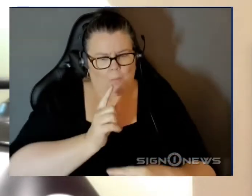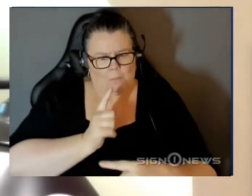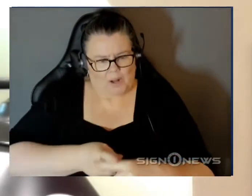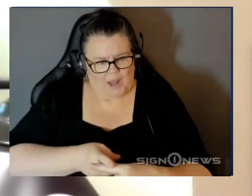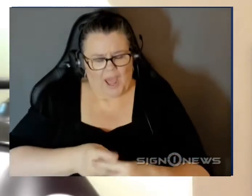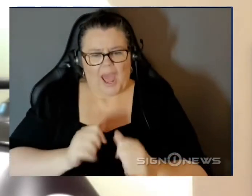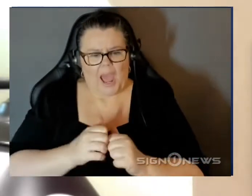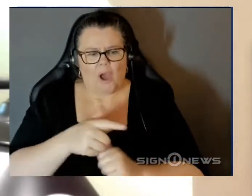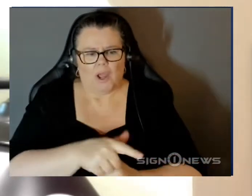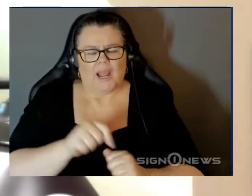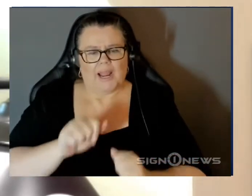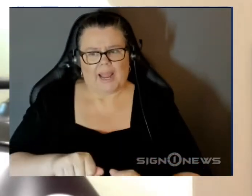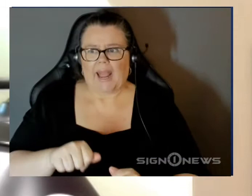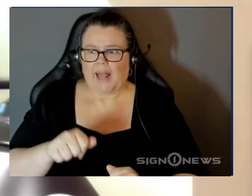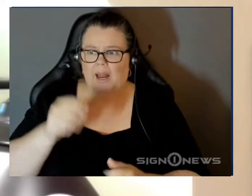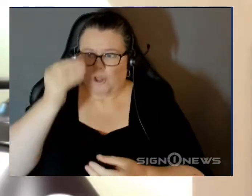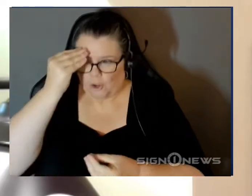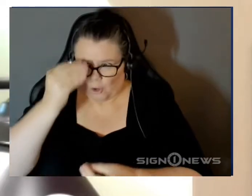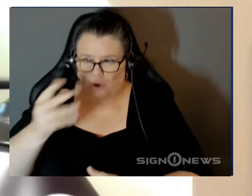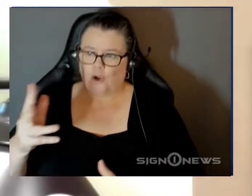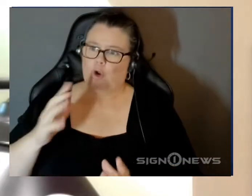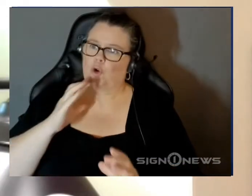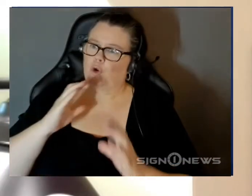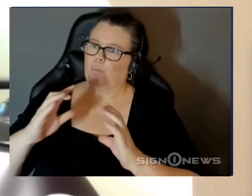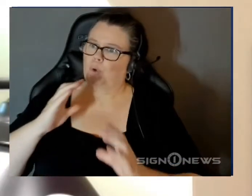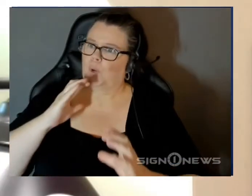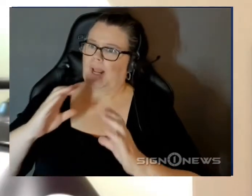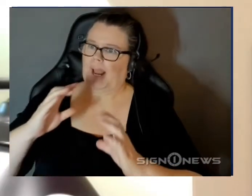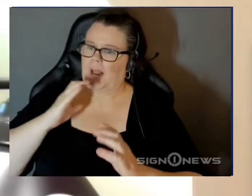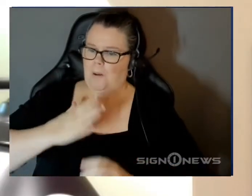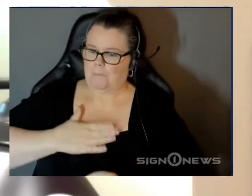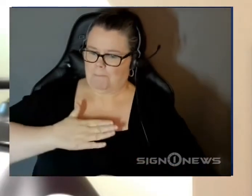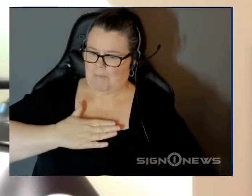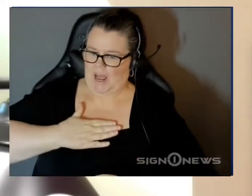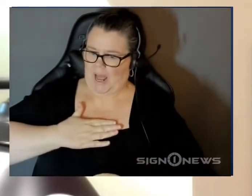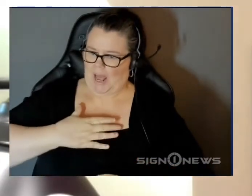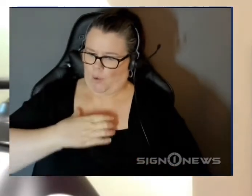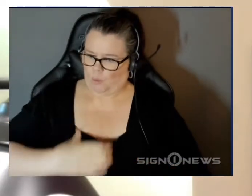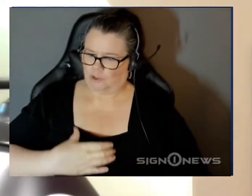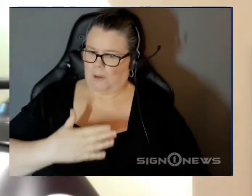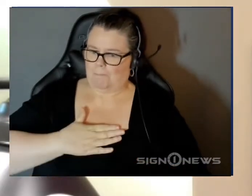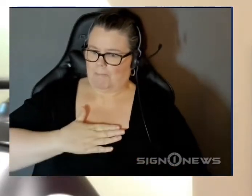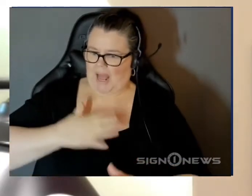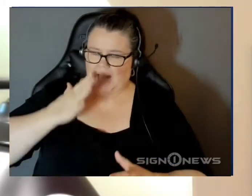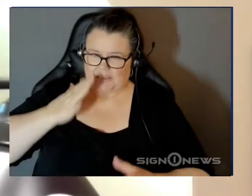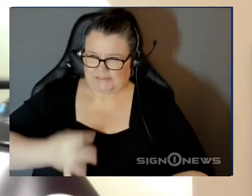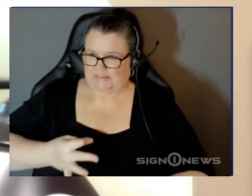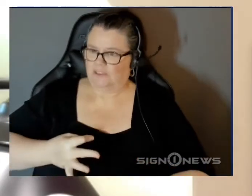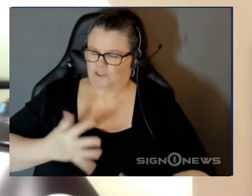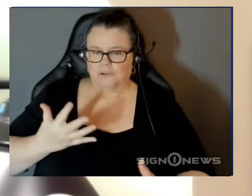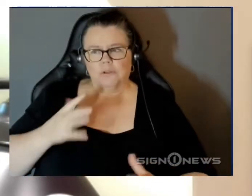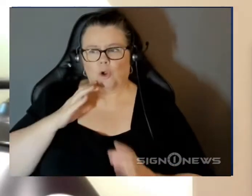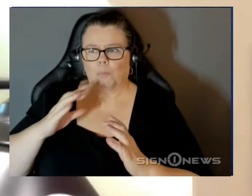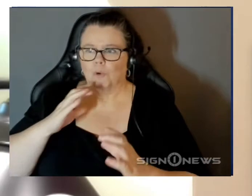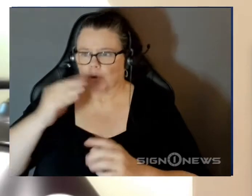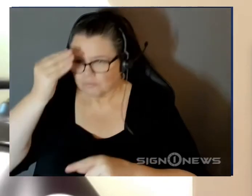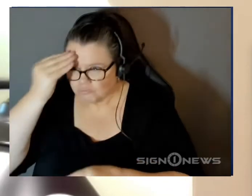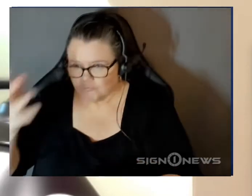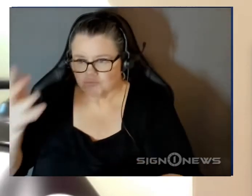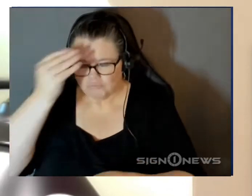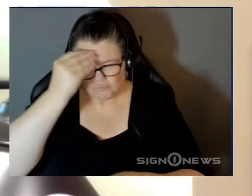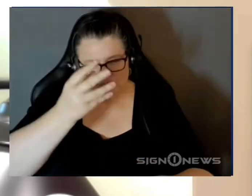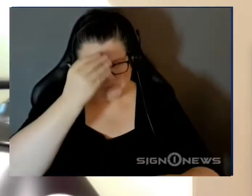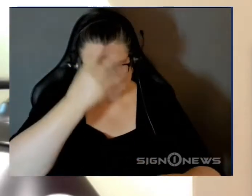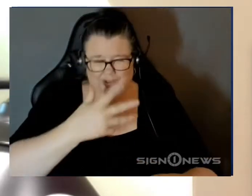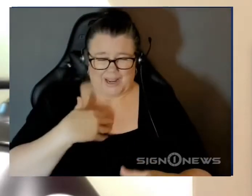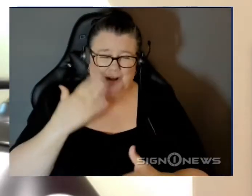And we don't have to sort of answer that right now, but I guess, is there a simple way to answer that? And because I think that probably folks in our audience are wondering, does this